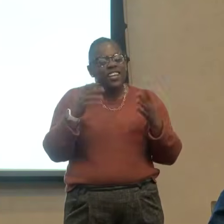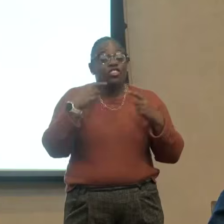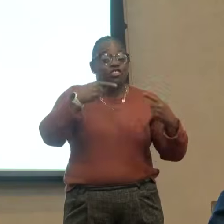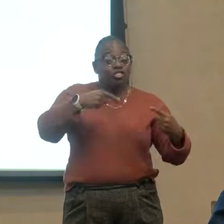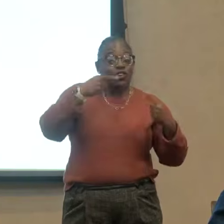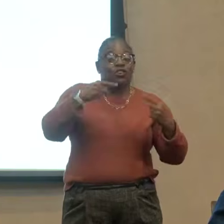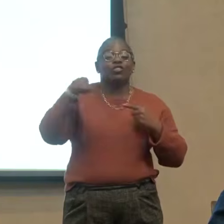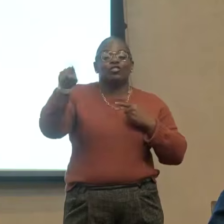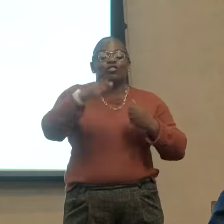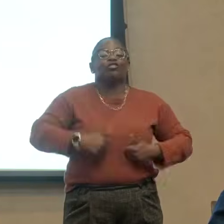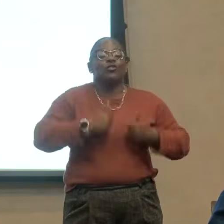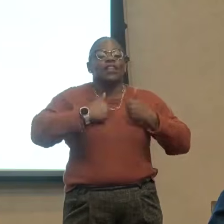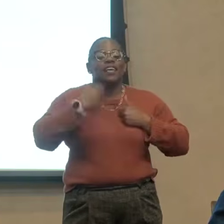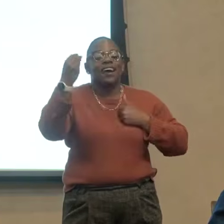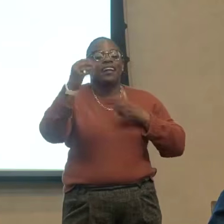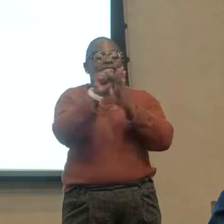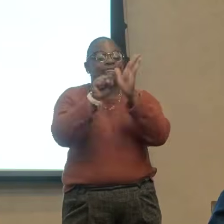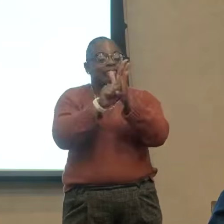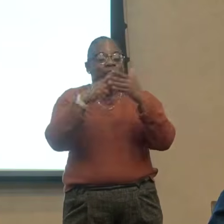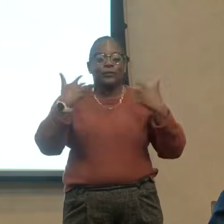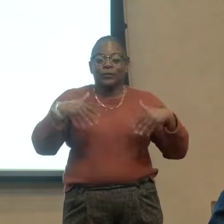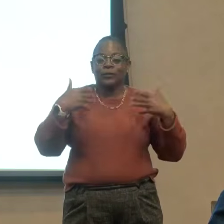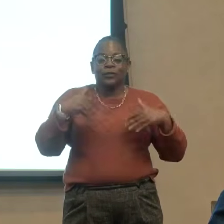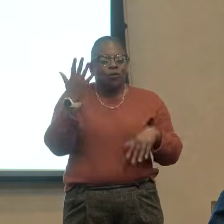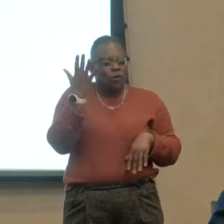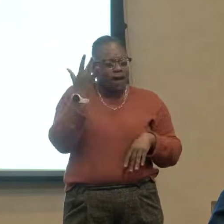patients historically, and